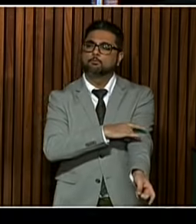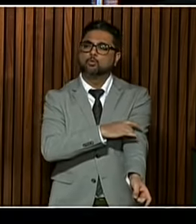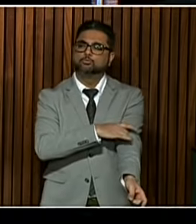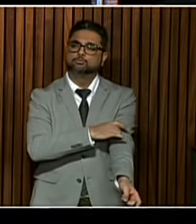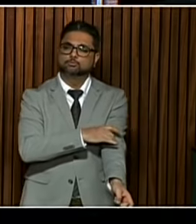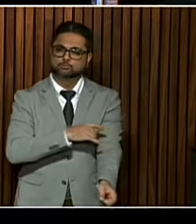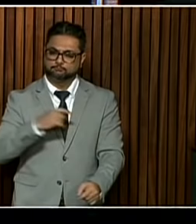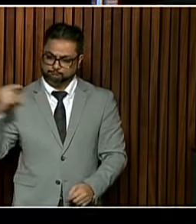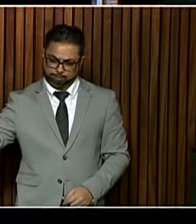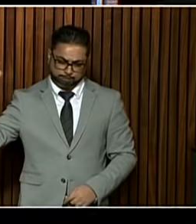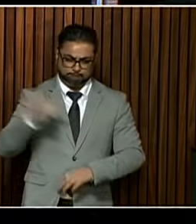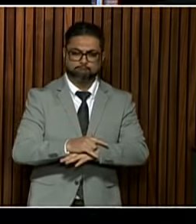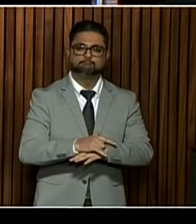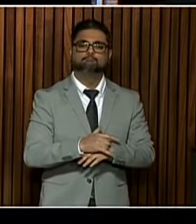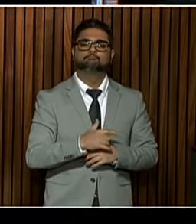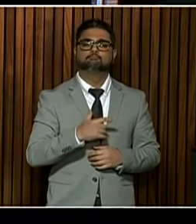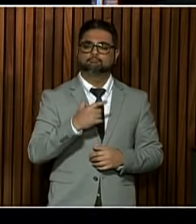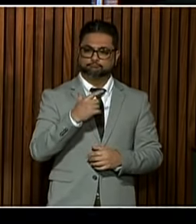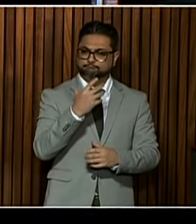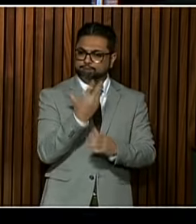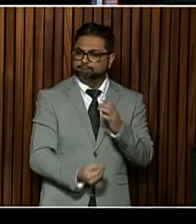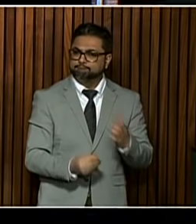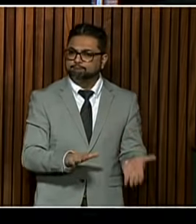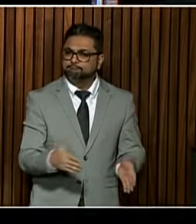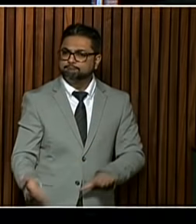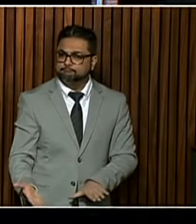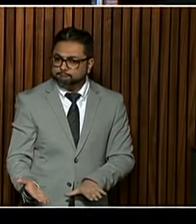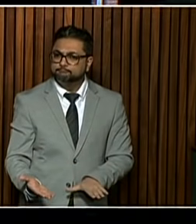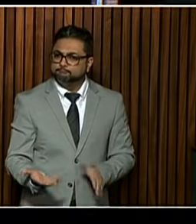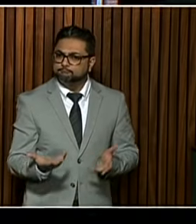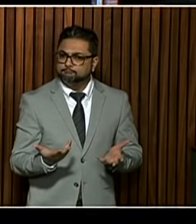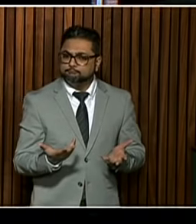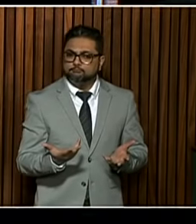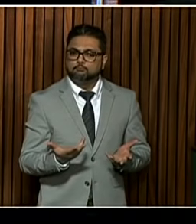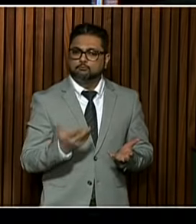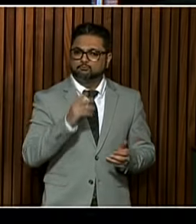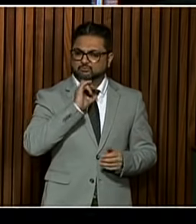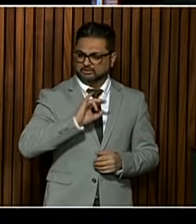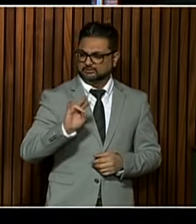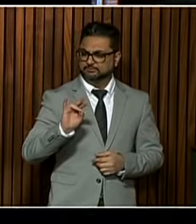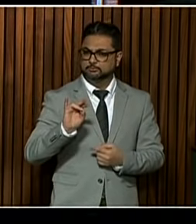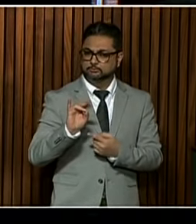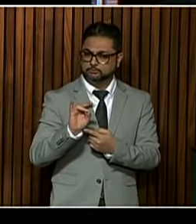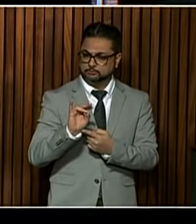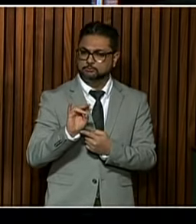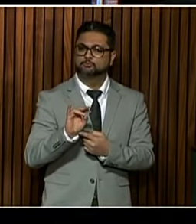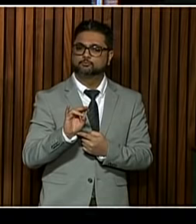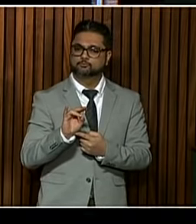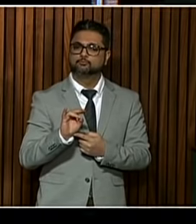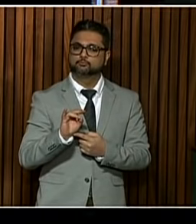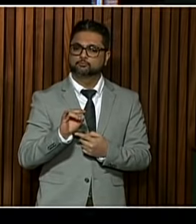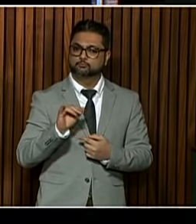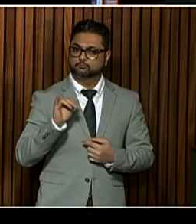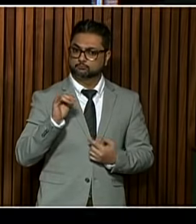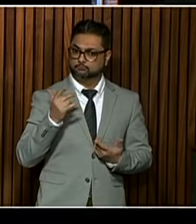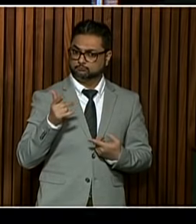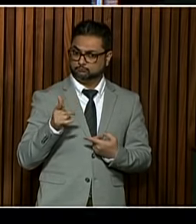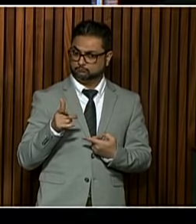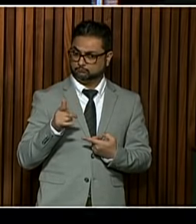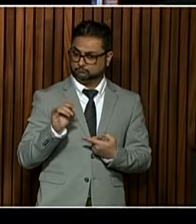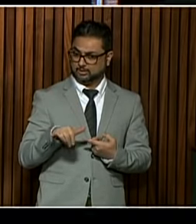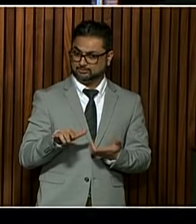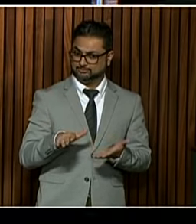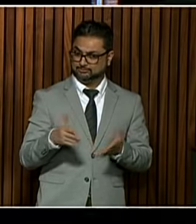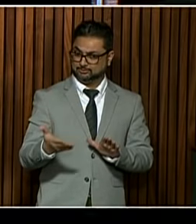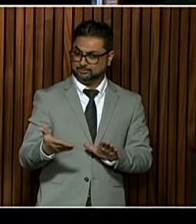ICU of London Health Sciences Centre. I'm wondering if that death is included in your updated numbers, and also what the